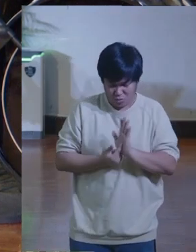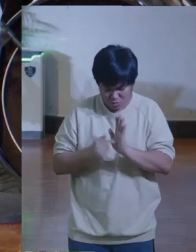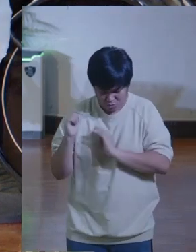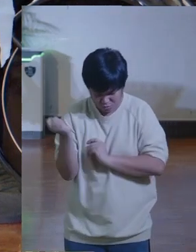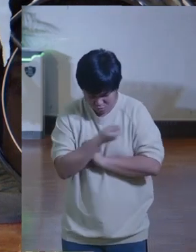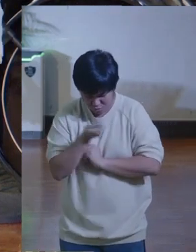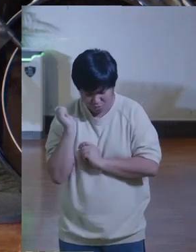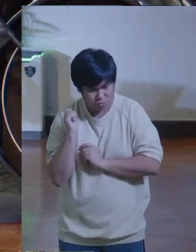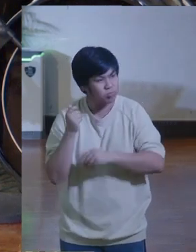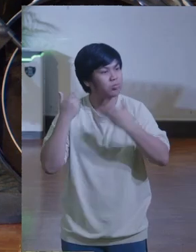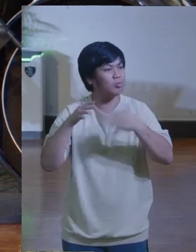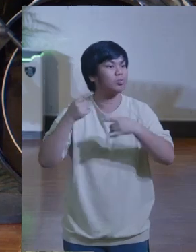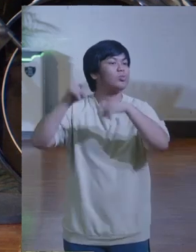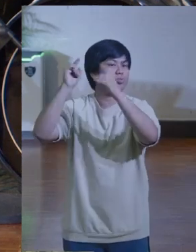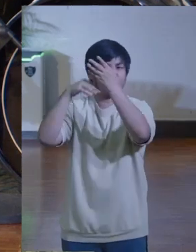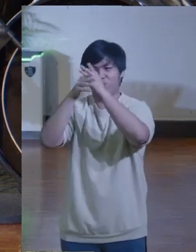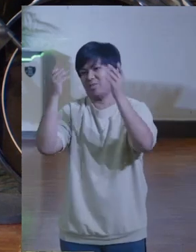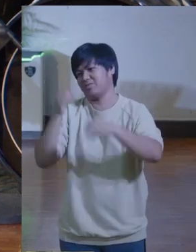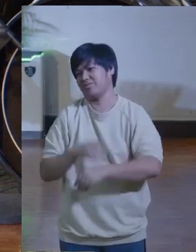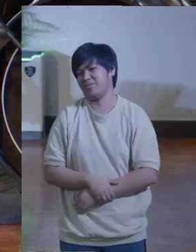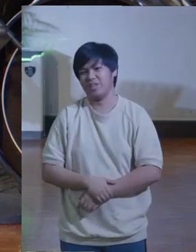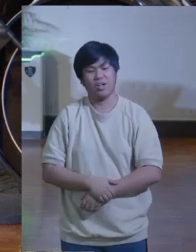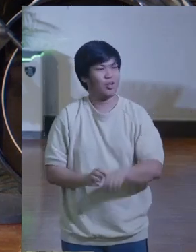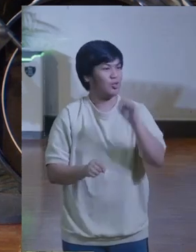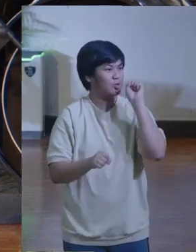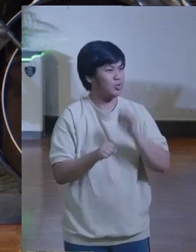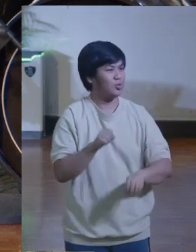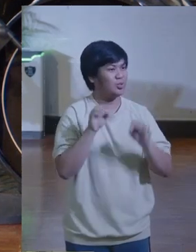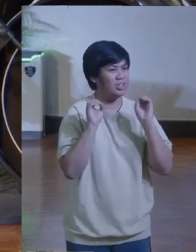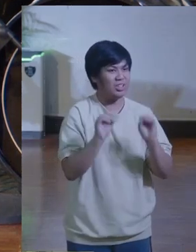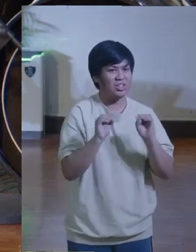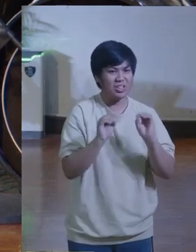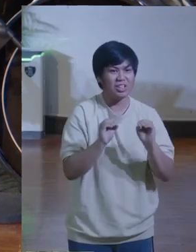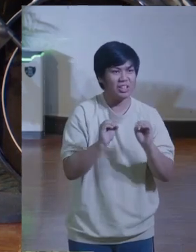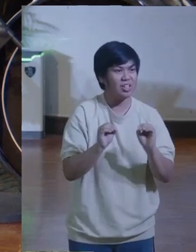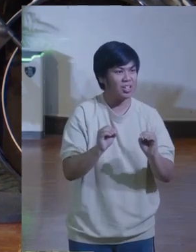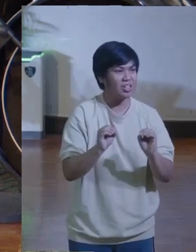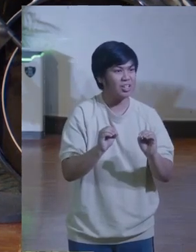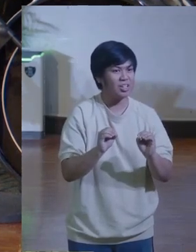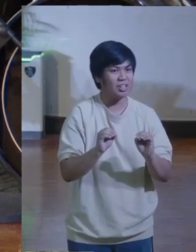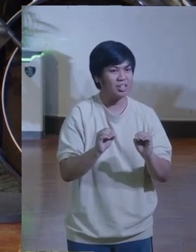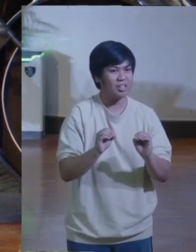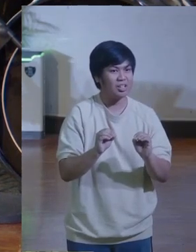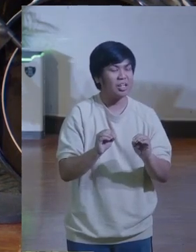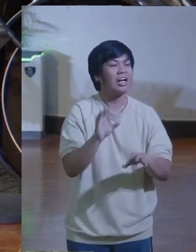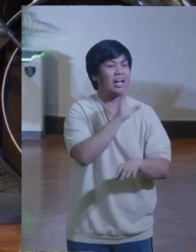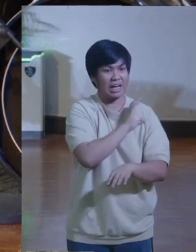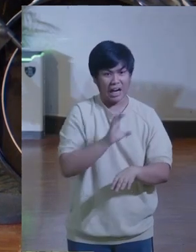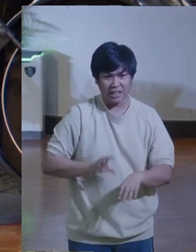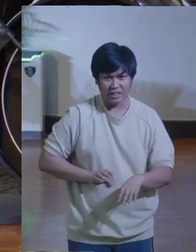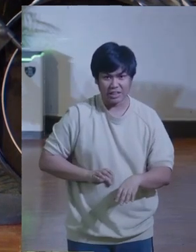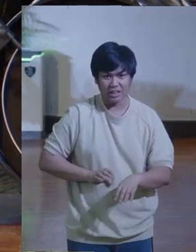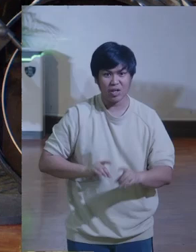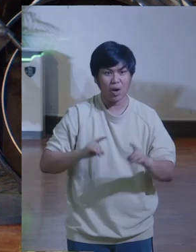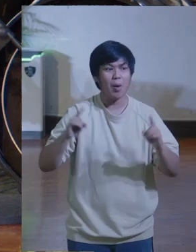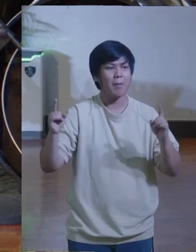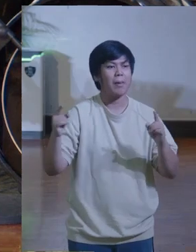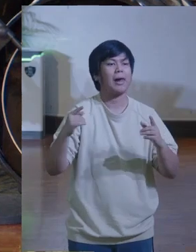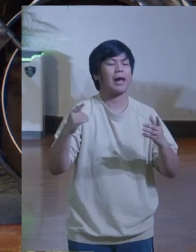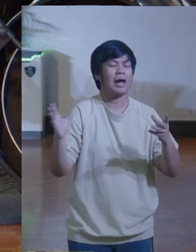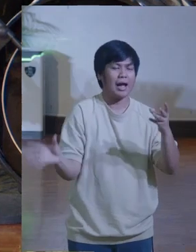penance. Dahil po doon, ang kanilang katuruan, bottom line is, It is Christ plus